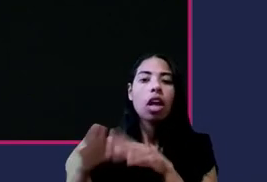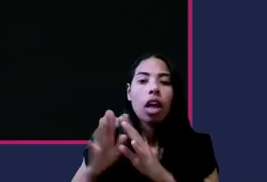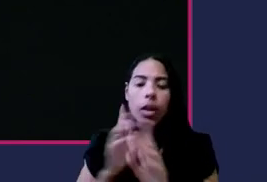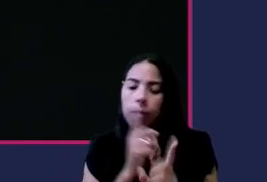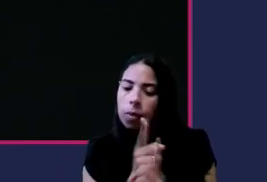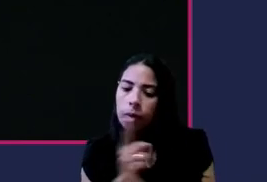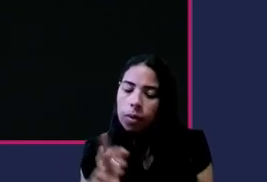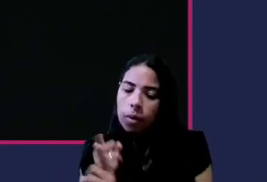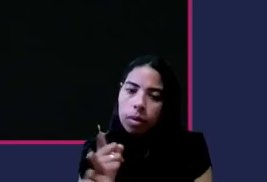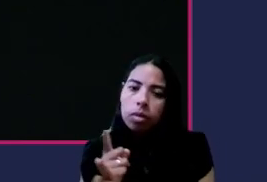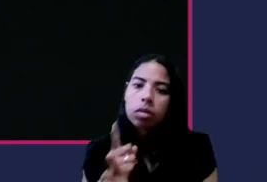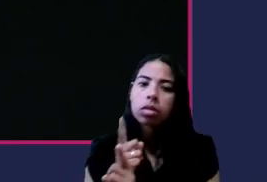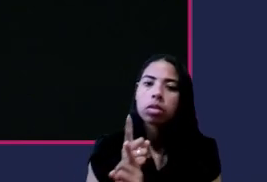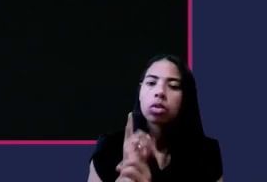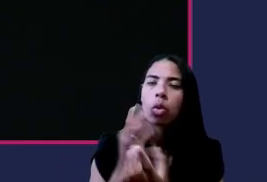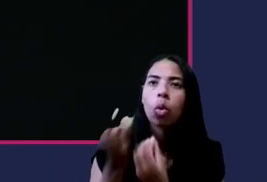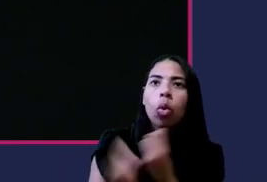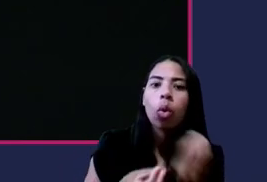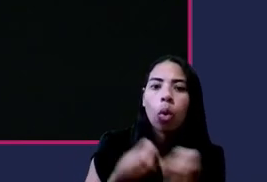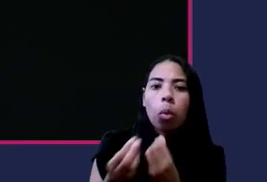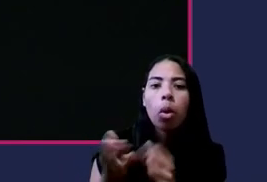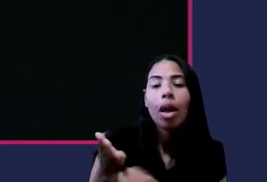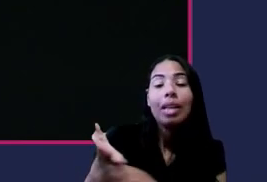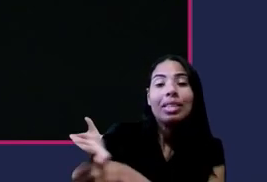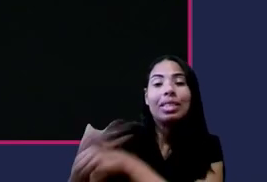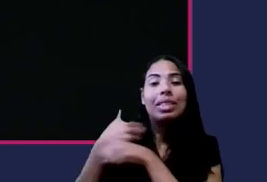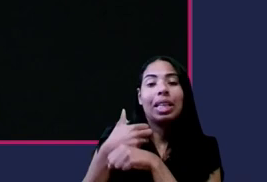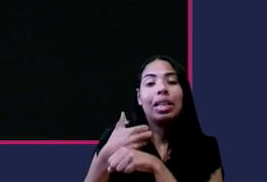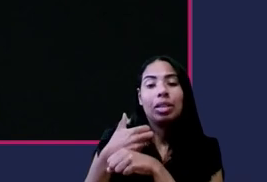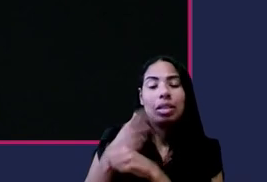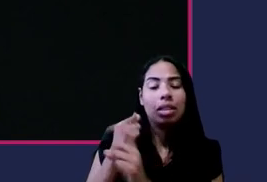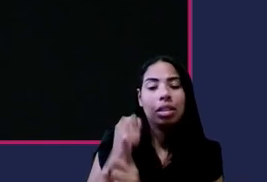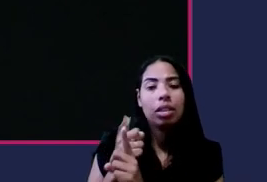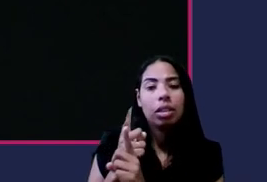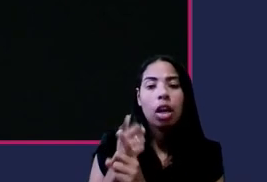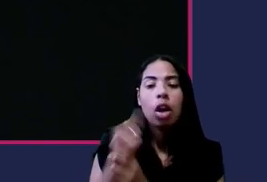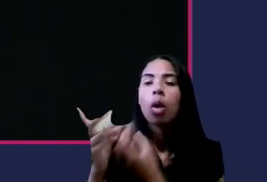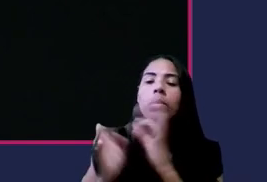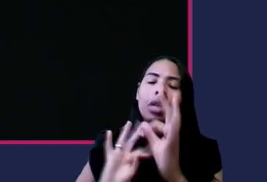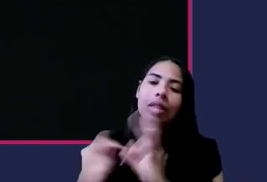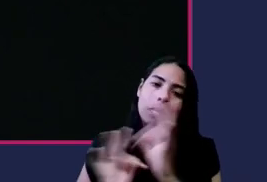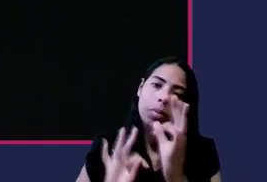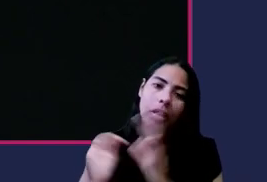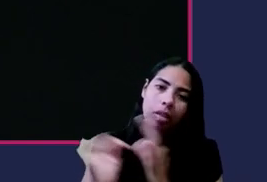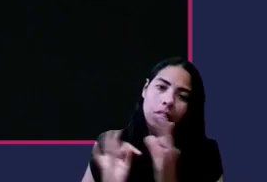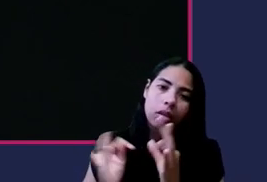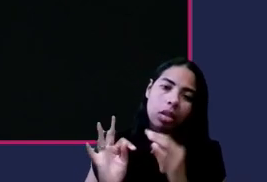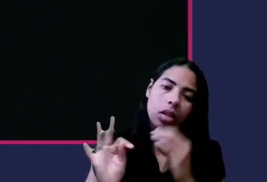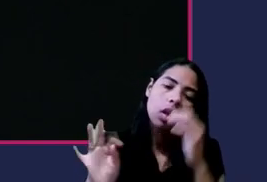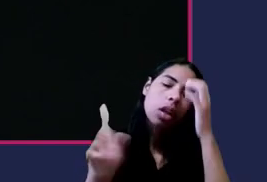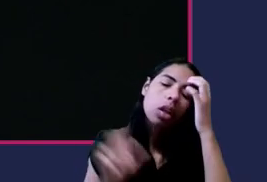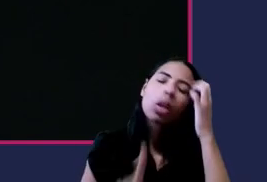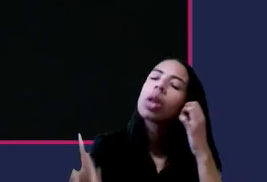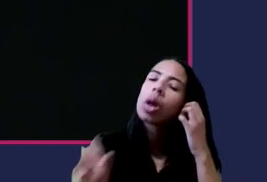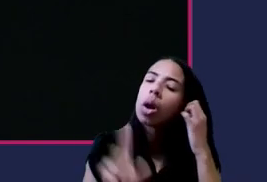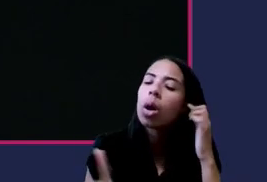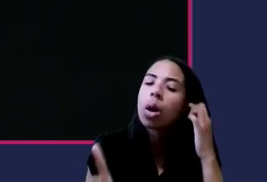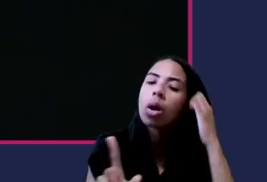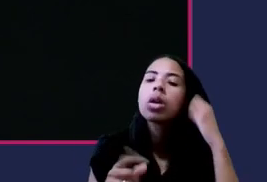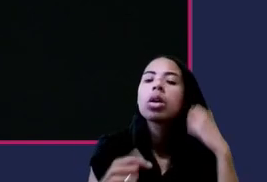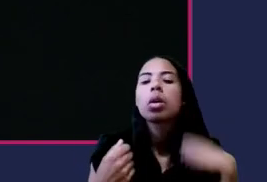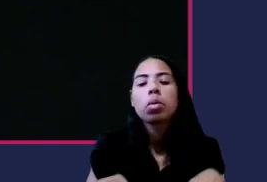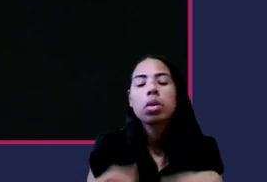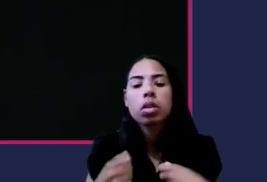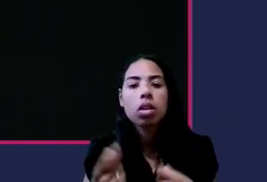That's where you can conduct diagnosis, early diagnosis, so that we can treat.